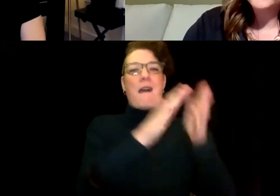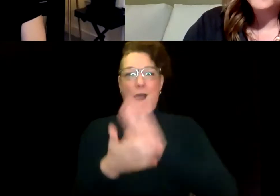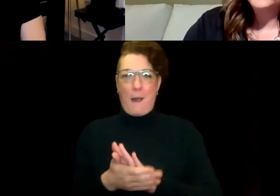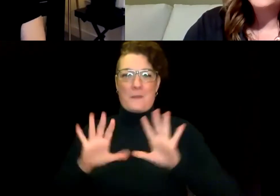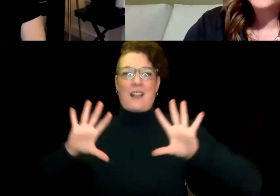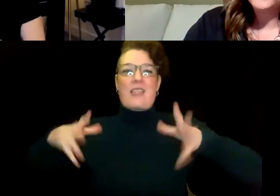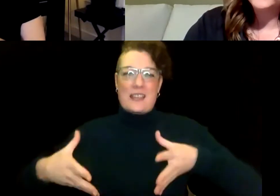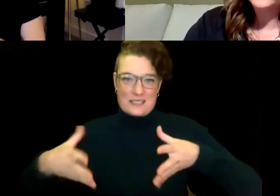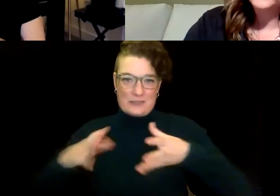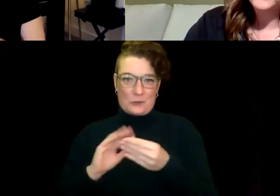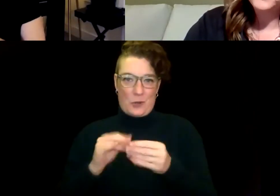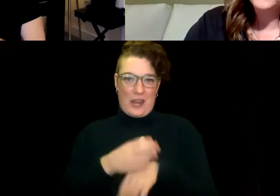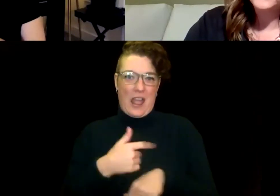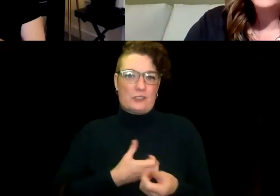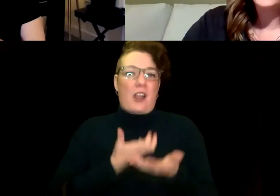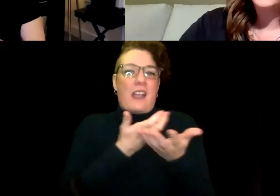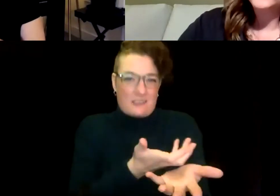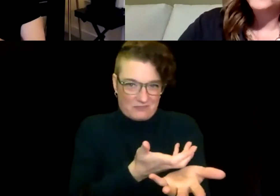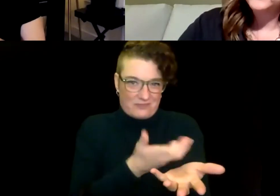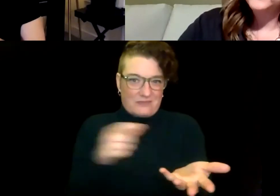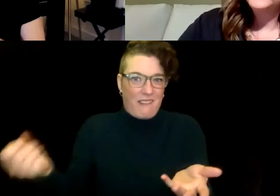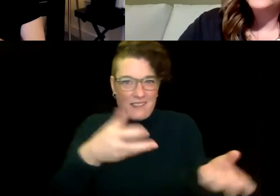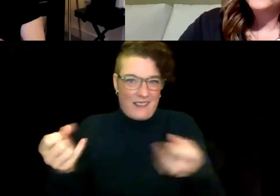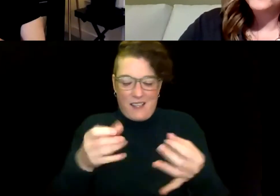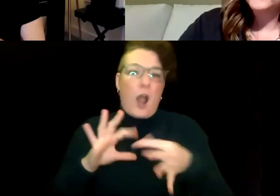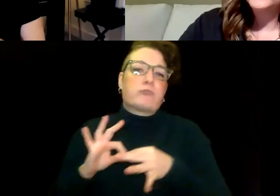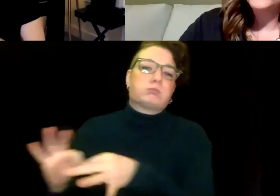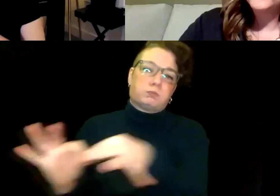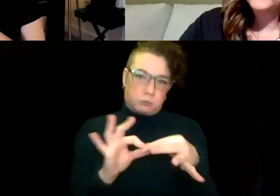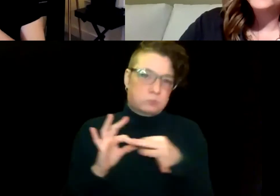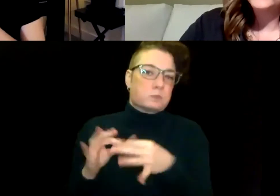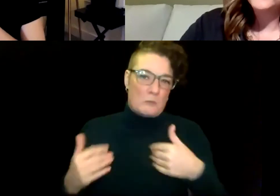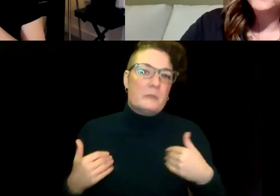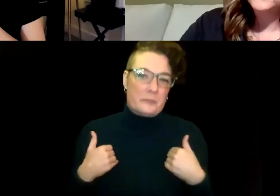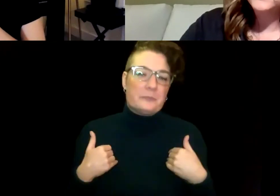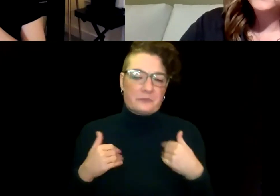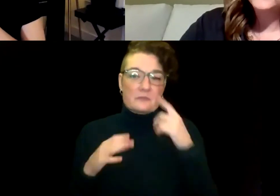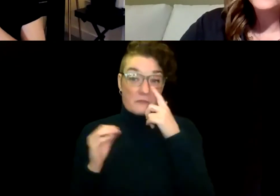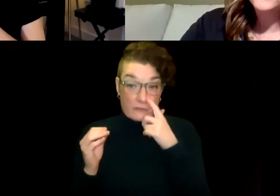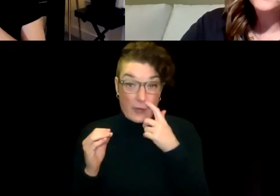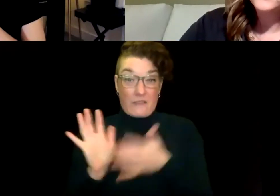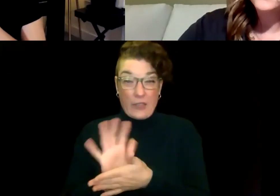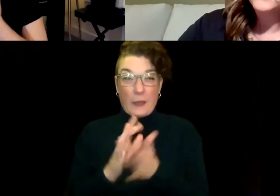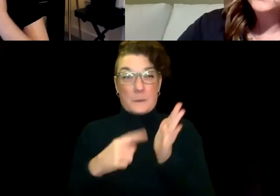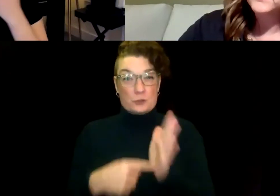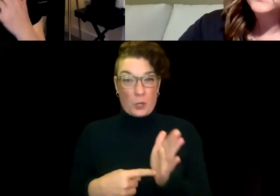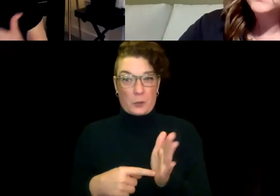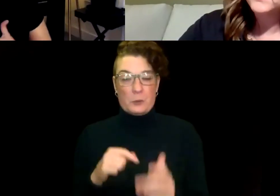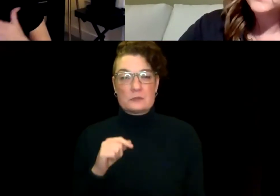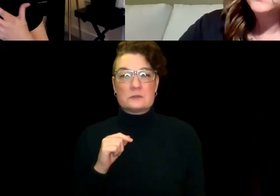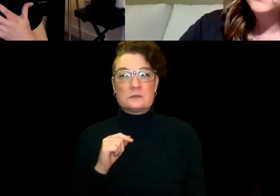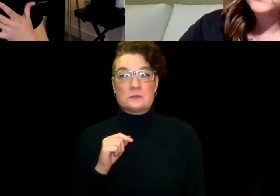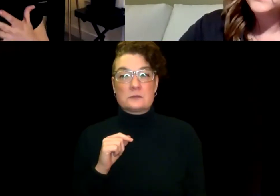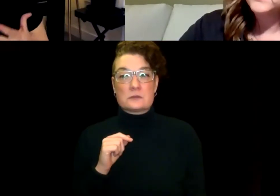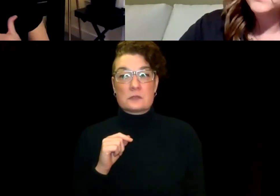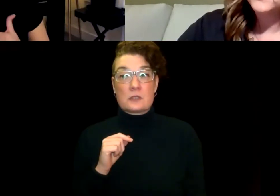it's shared. And they also, I think, really showed how part of the power is, like nobody